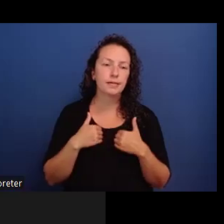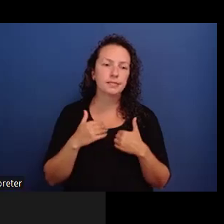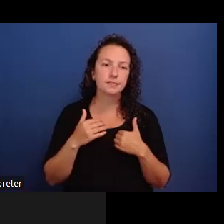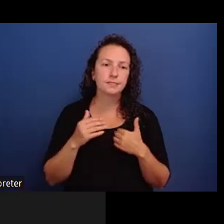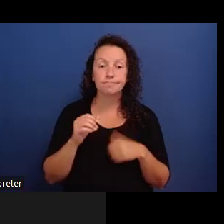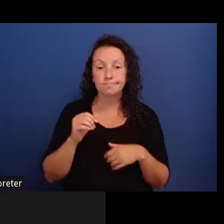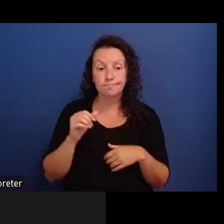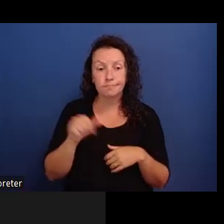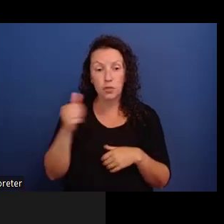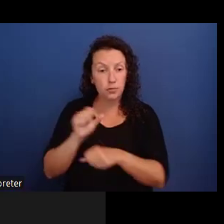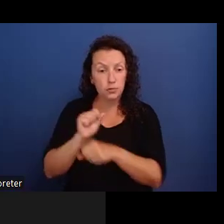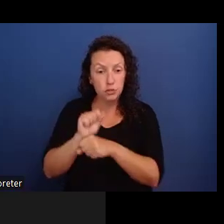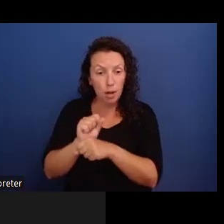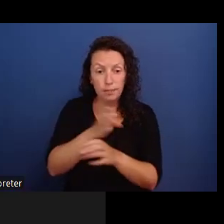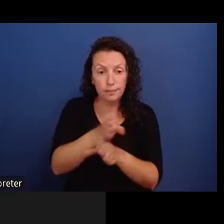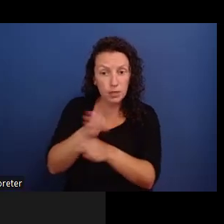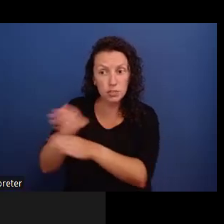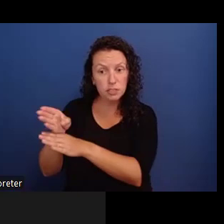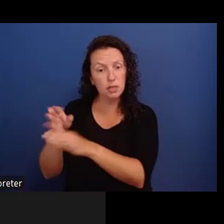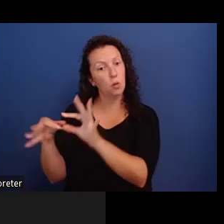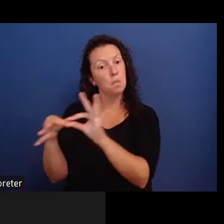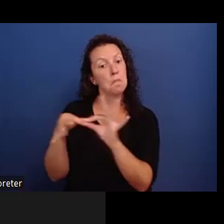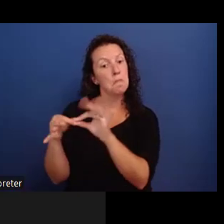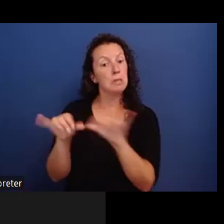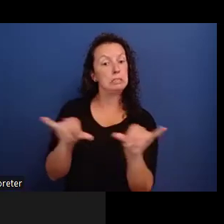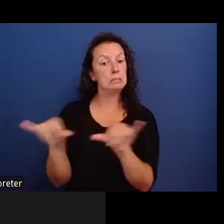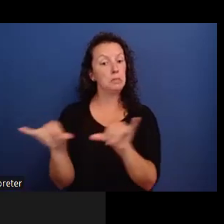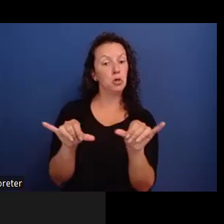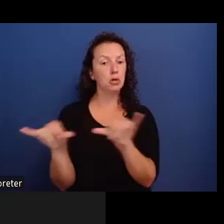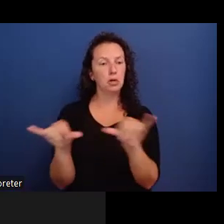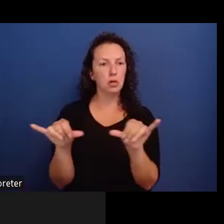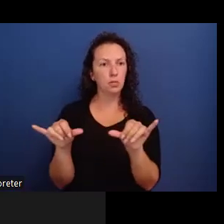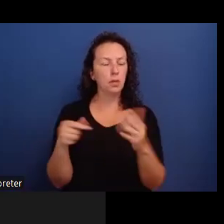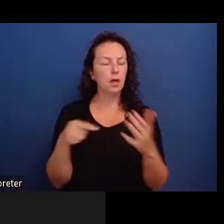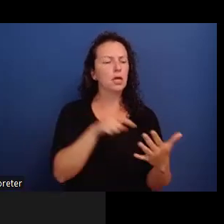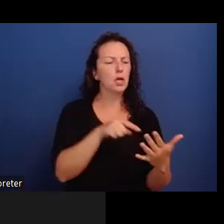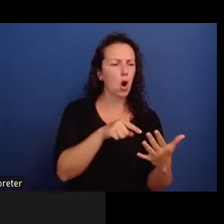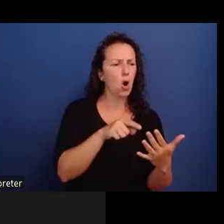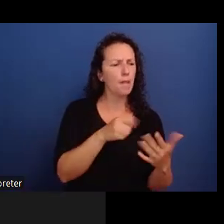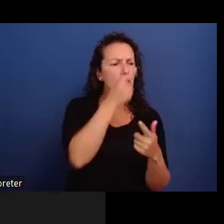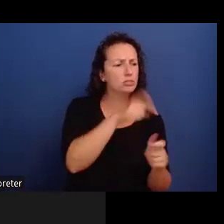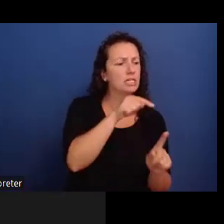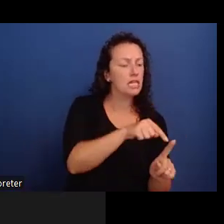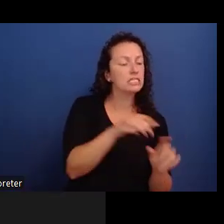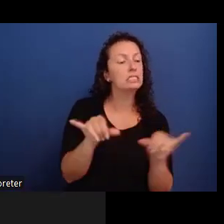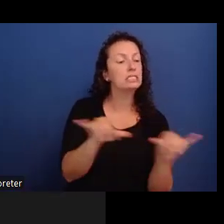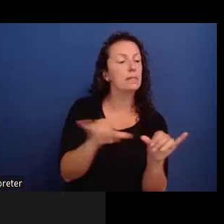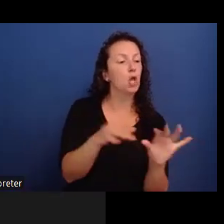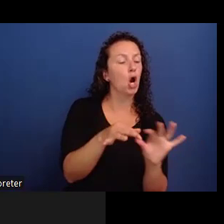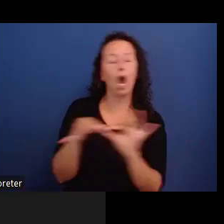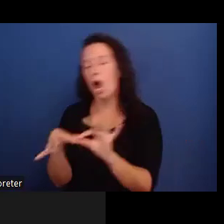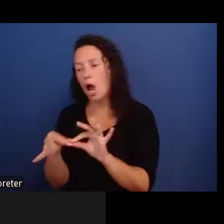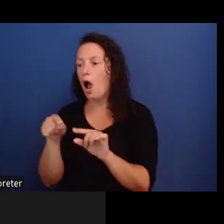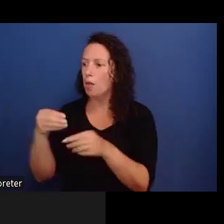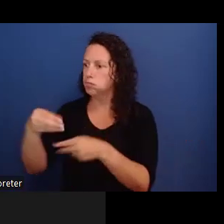fields that you can also explore. And certainly, if you wanted to then say like, what are